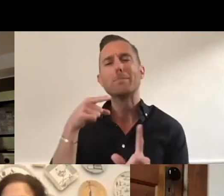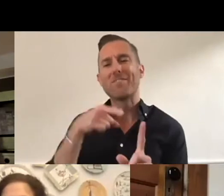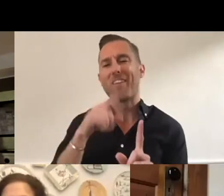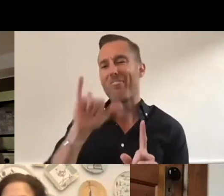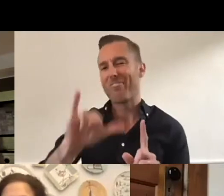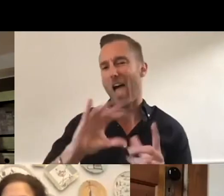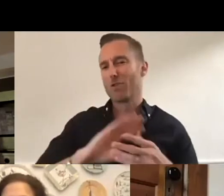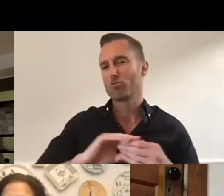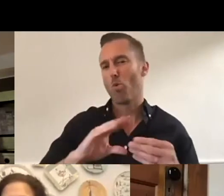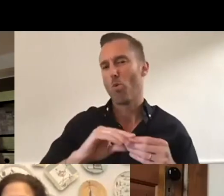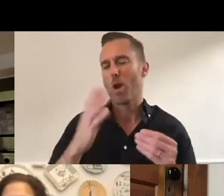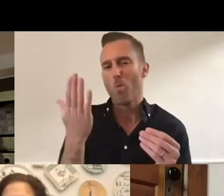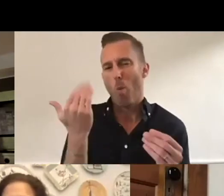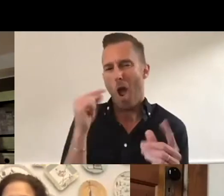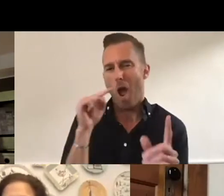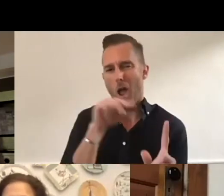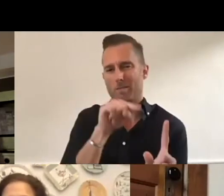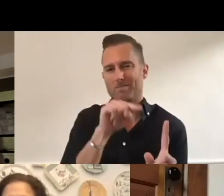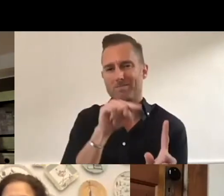story? How